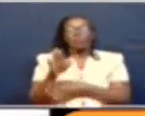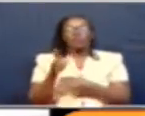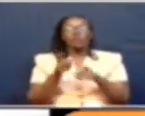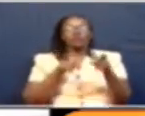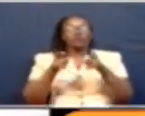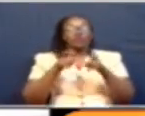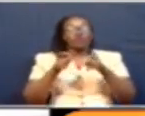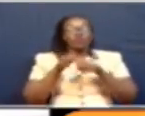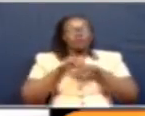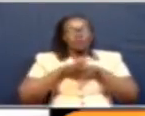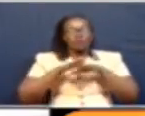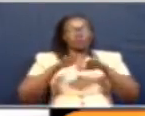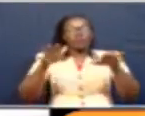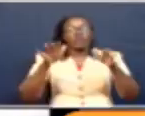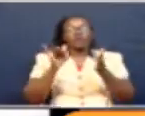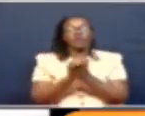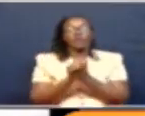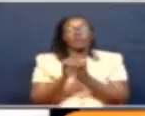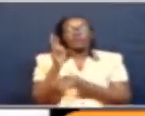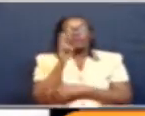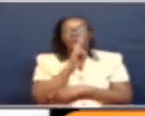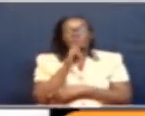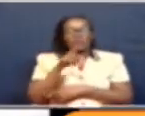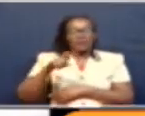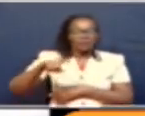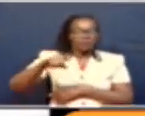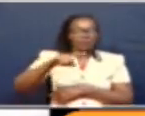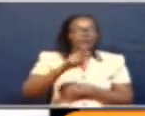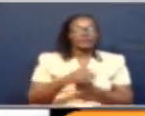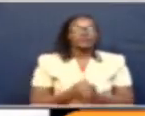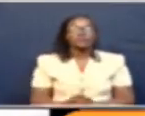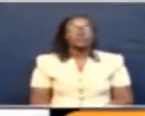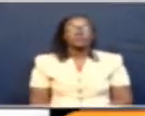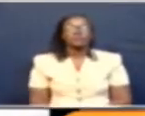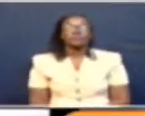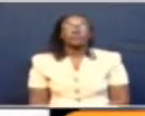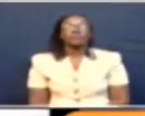spread of this deadly pest. Dennis Otieno, Citizen TV.